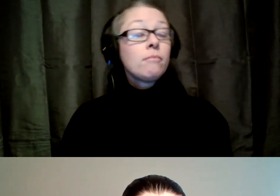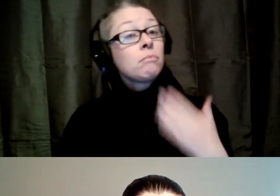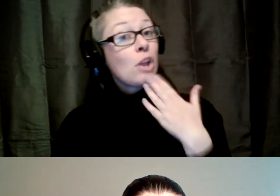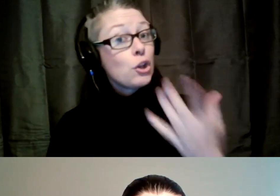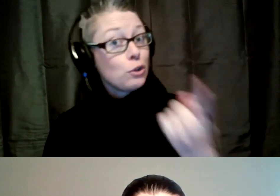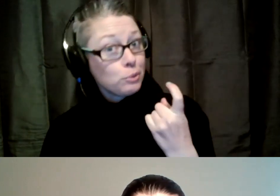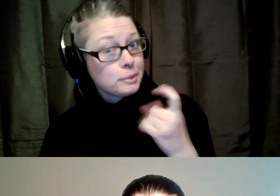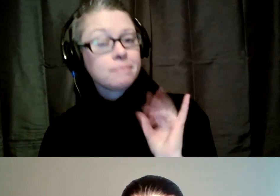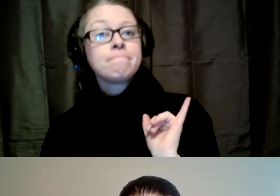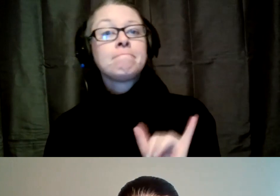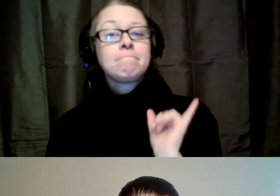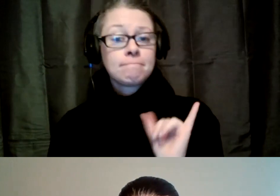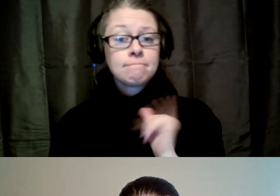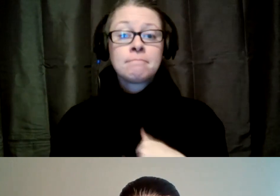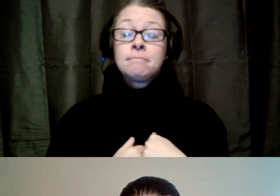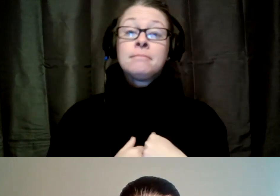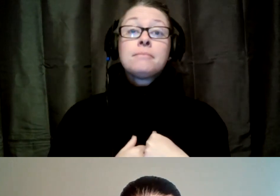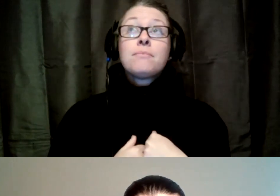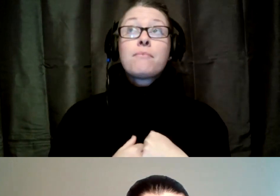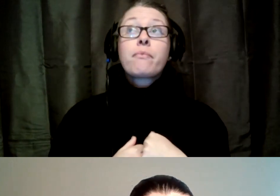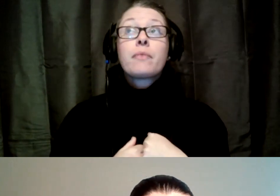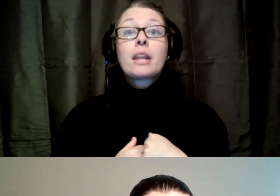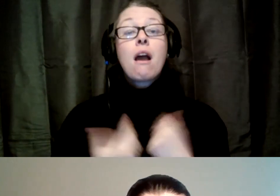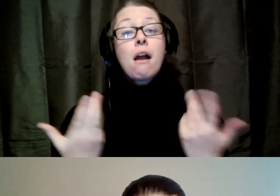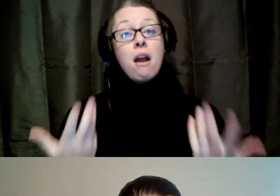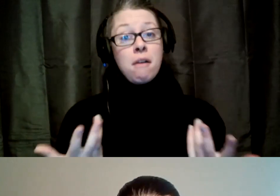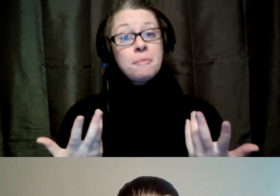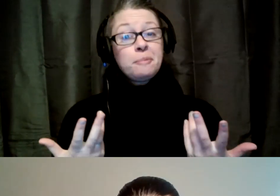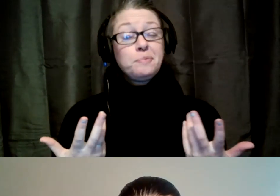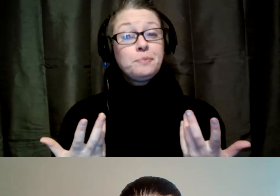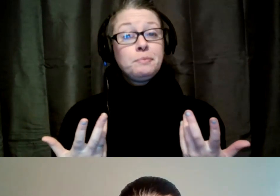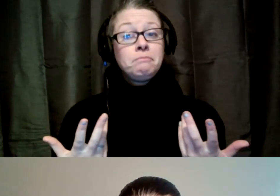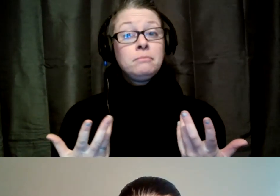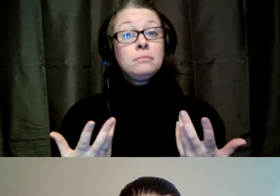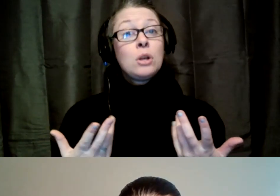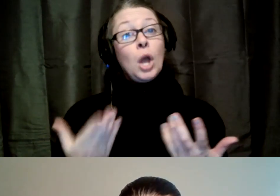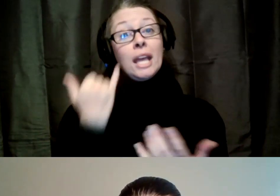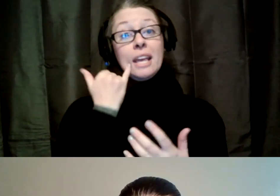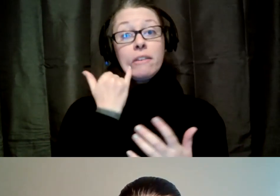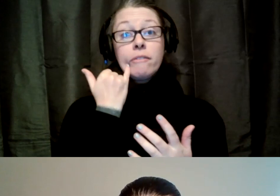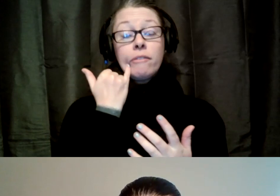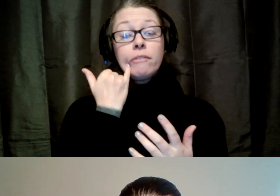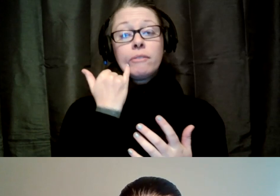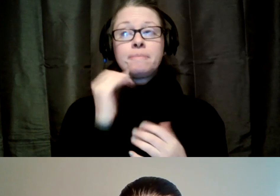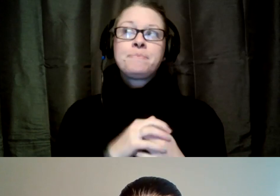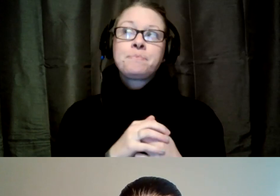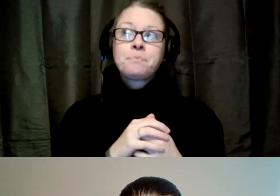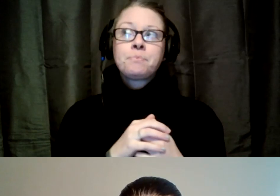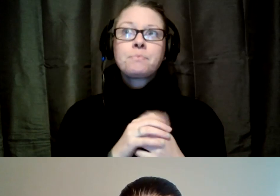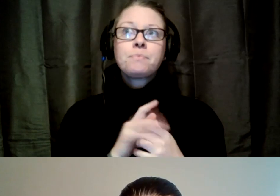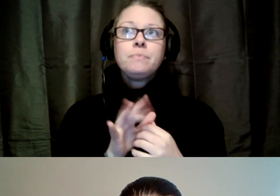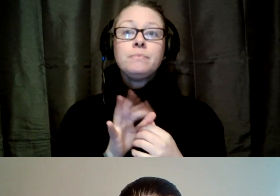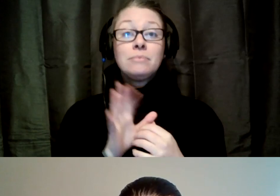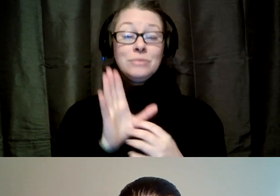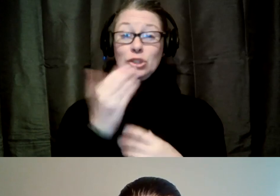whenever you're navigating the procurement system, the tools and tips that I